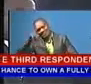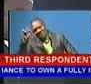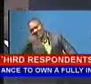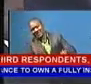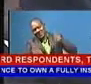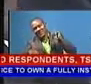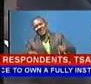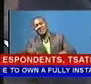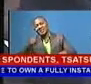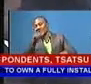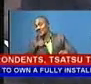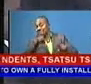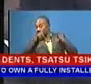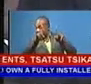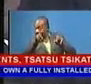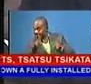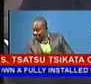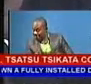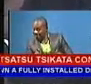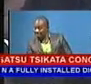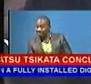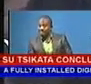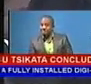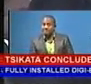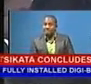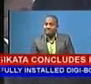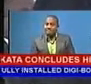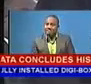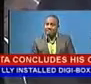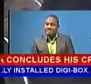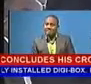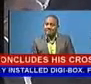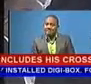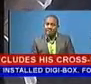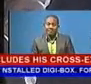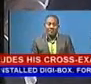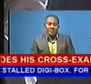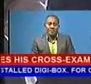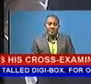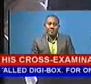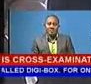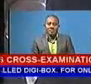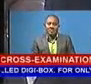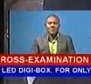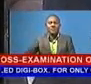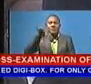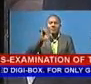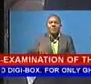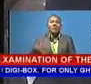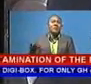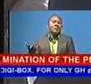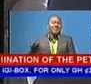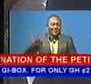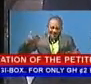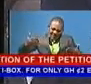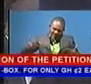read, that where one can re-examine a witness as a matter of right, that must arise to